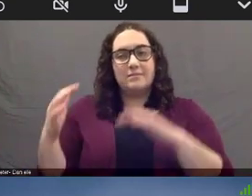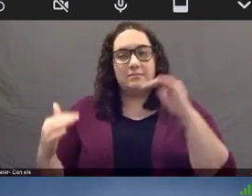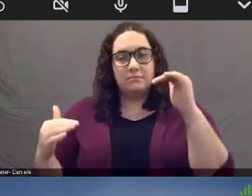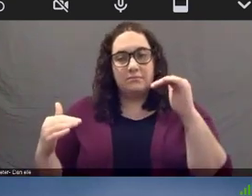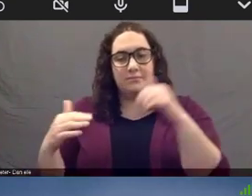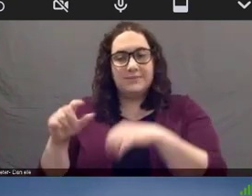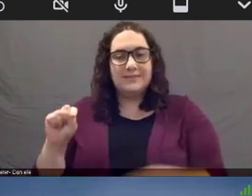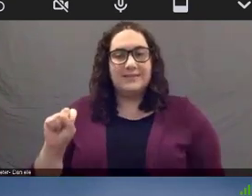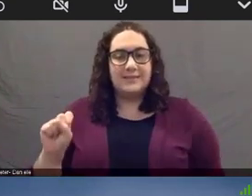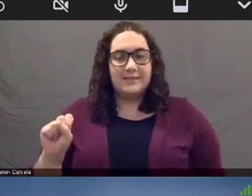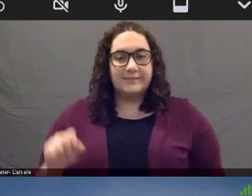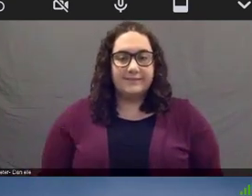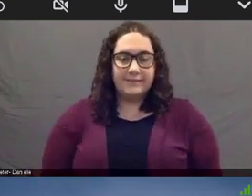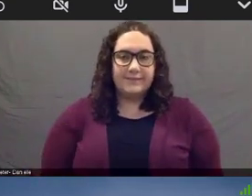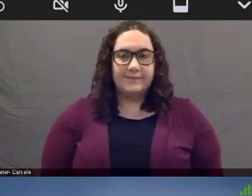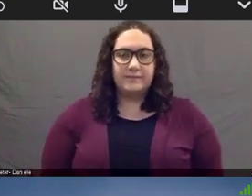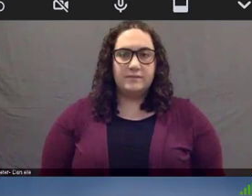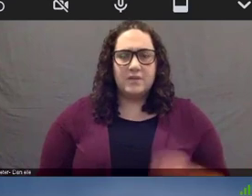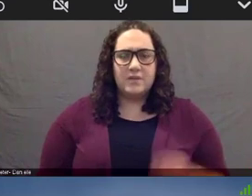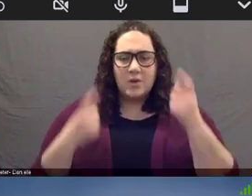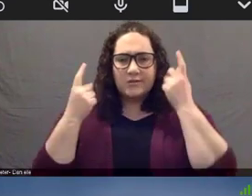you're going to use your delta T.